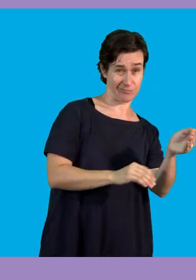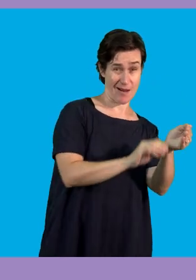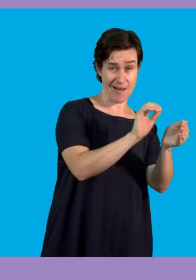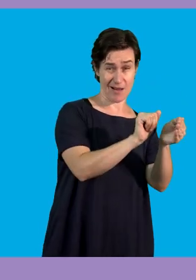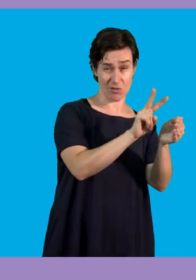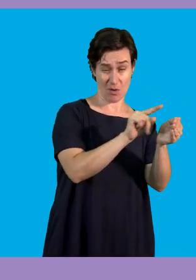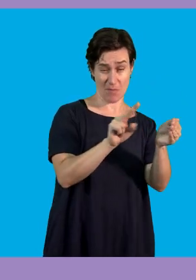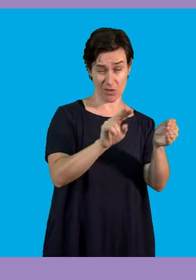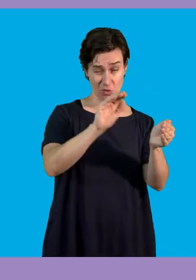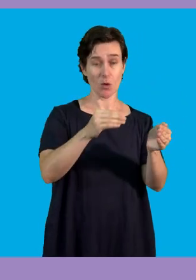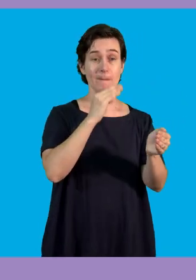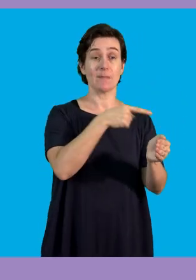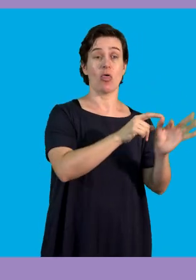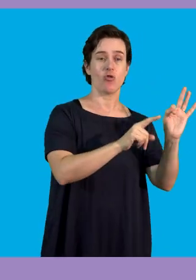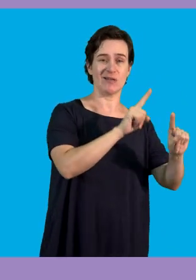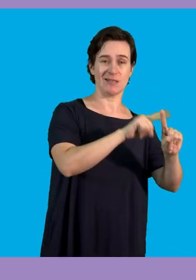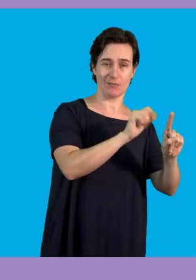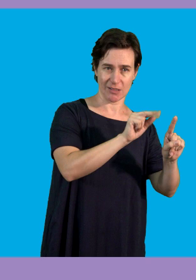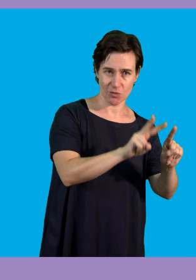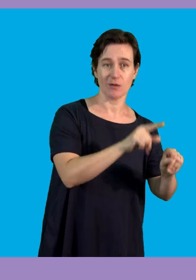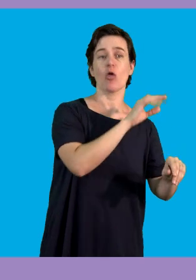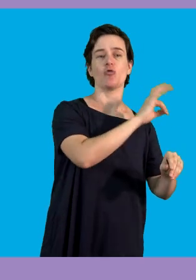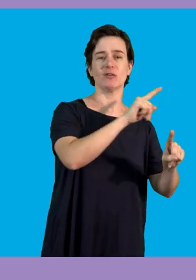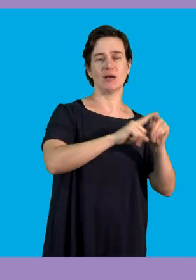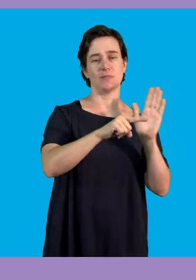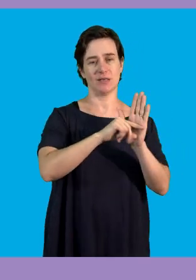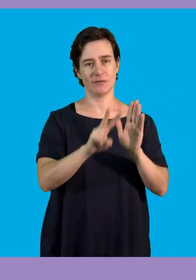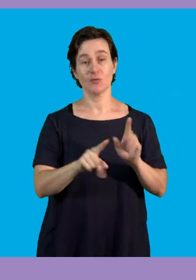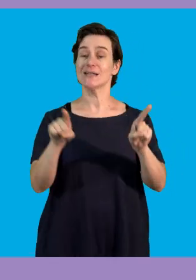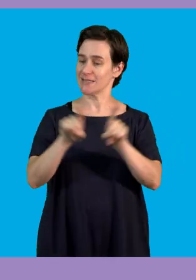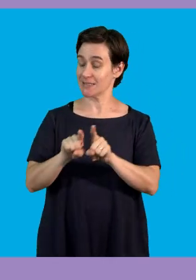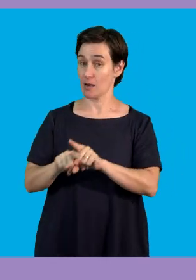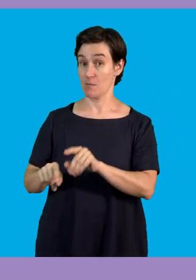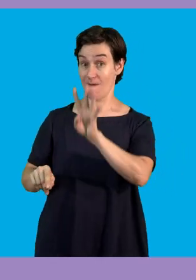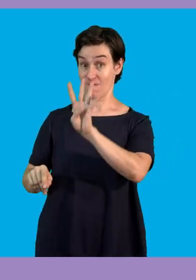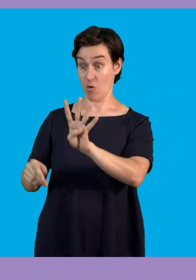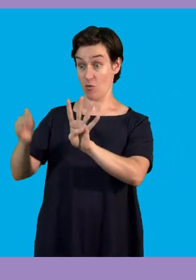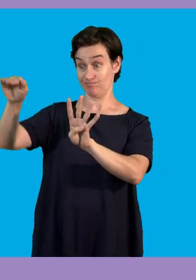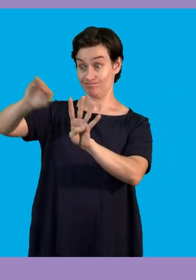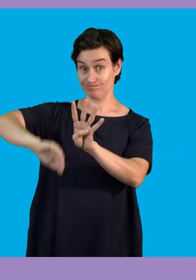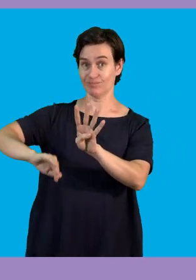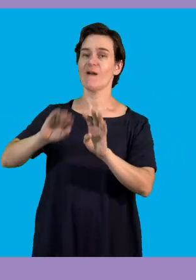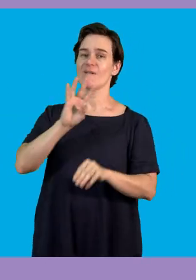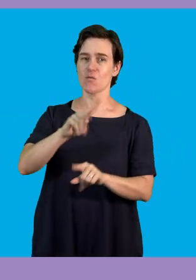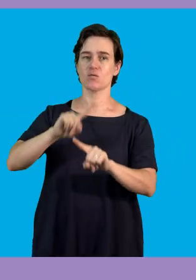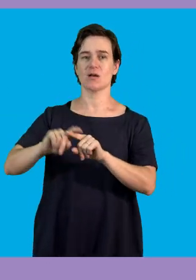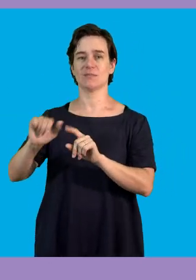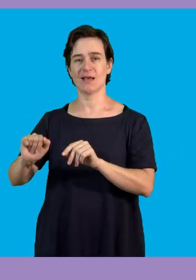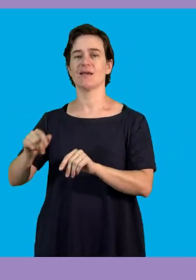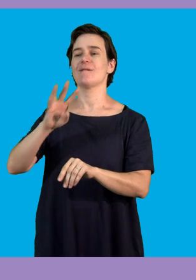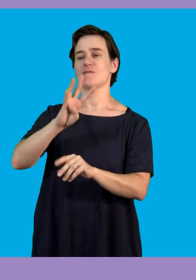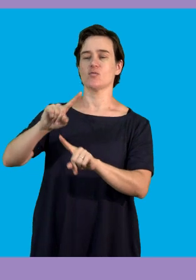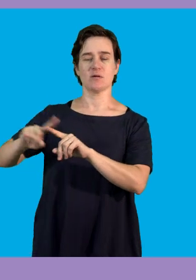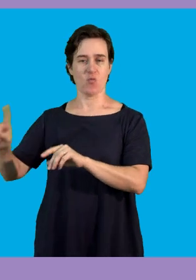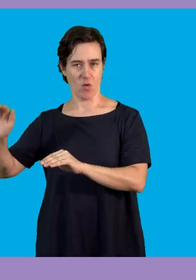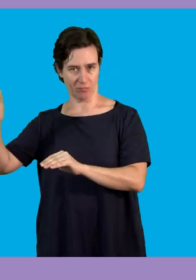term inside the bracket must be multiplied by the term outside the bracket, and same for the next bracket,